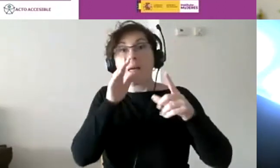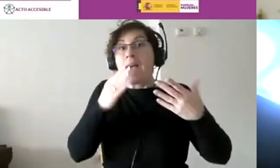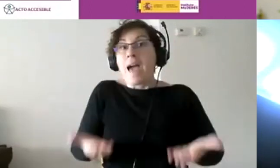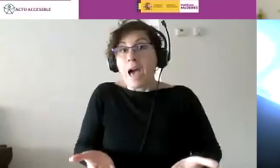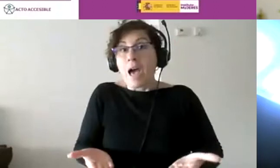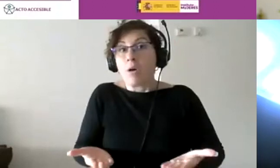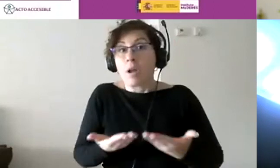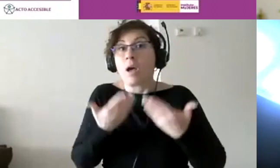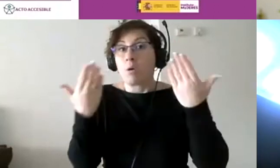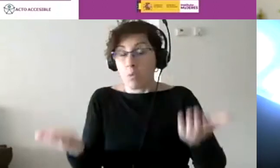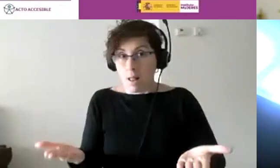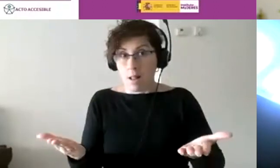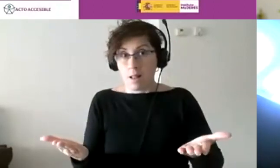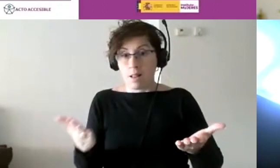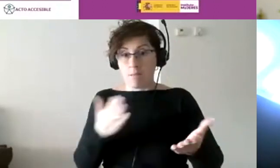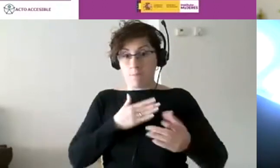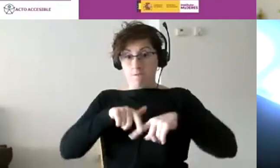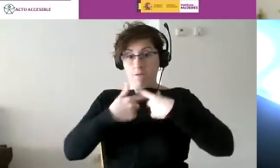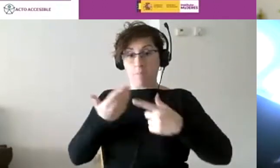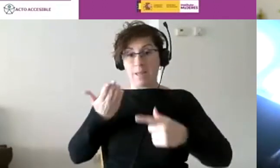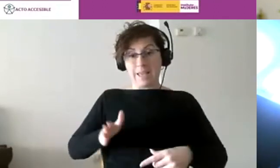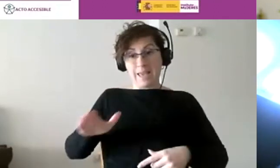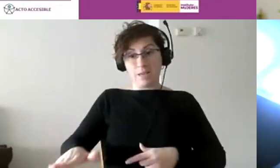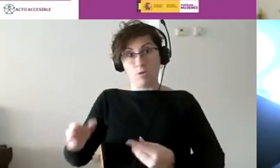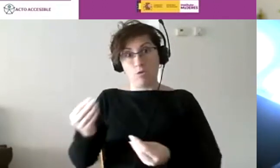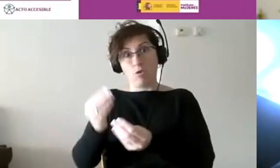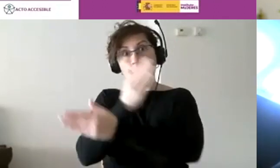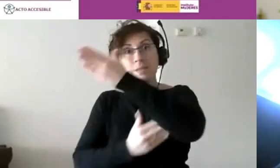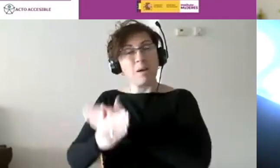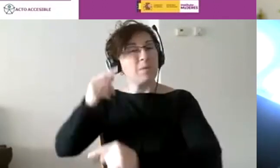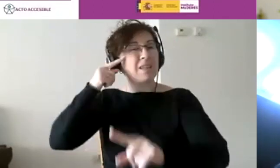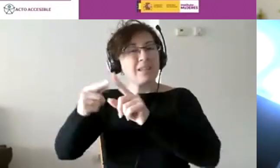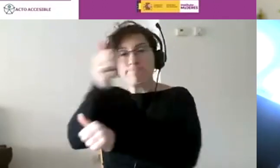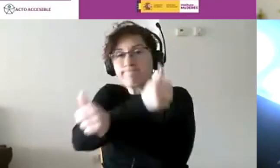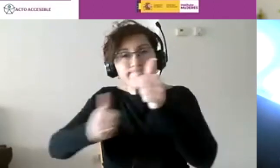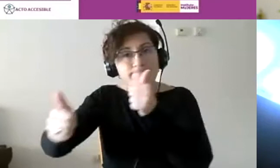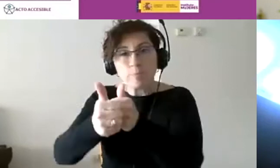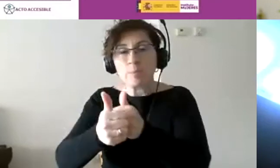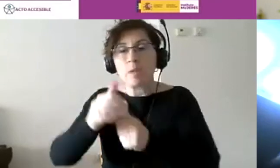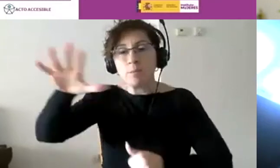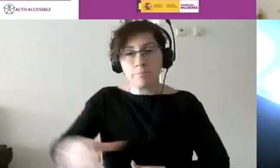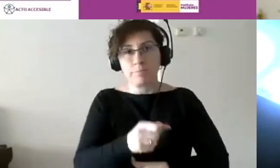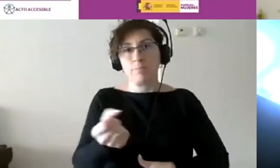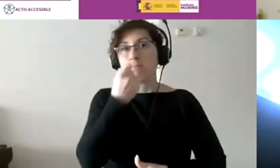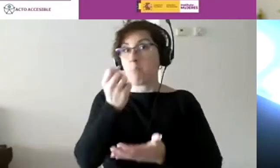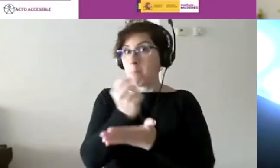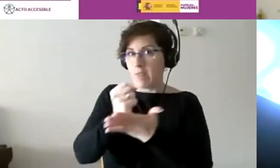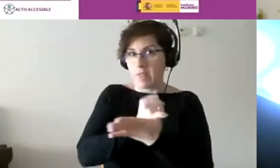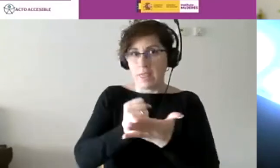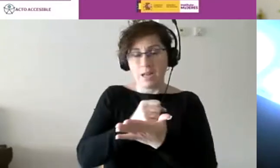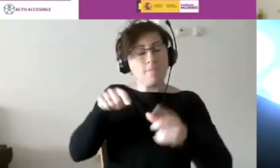some medicine here. But people who stay in Ukraine, they have too much